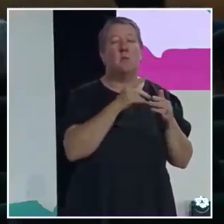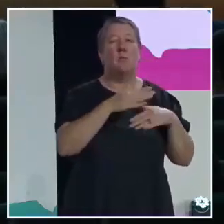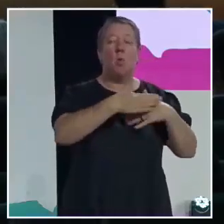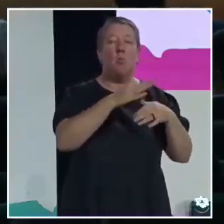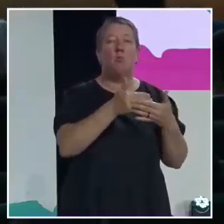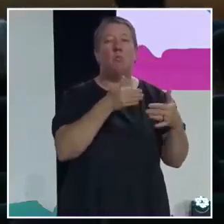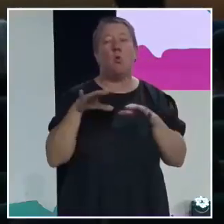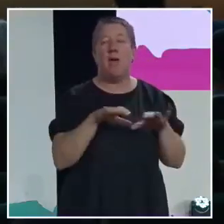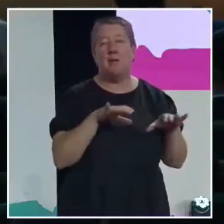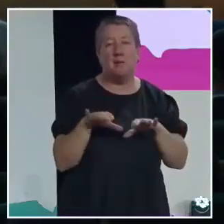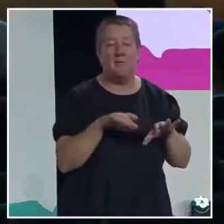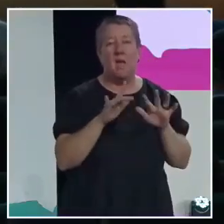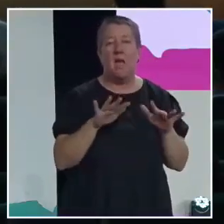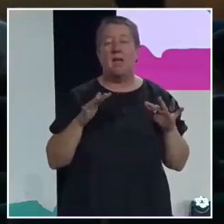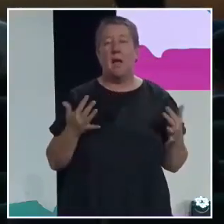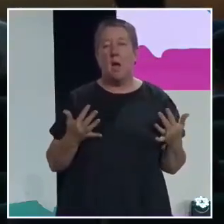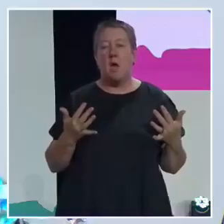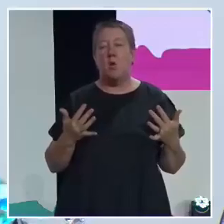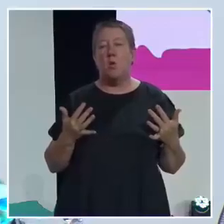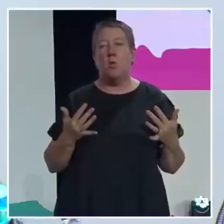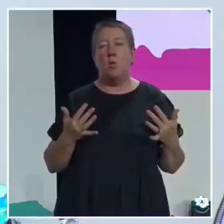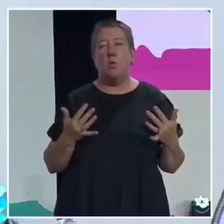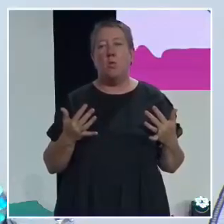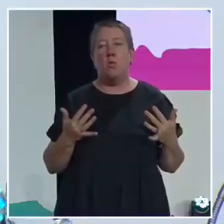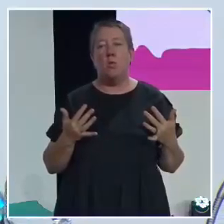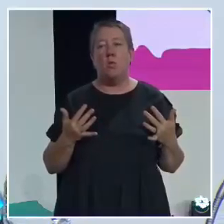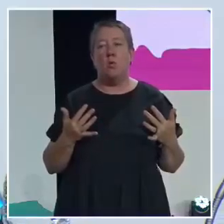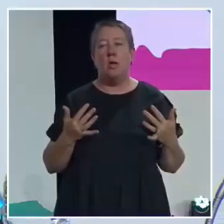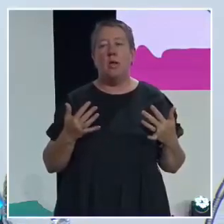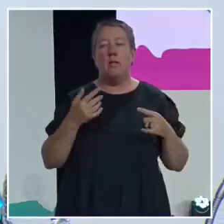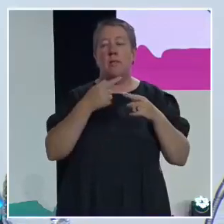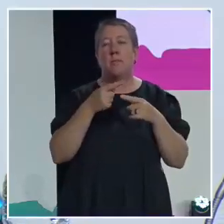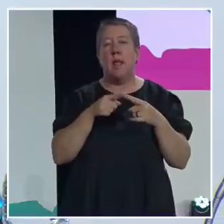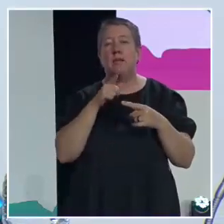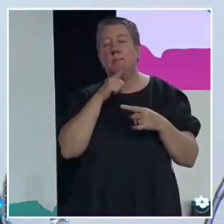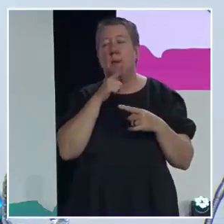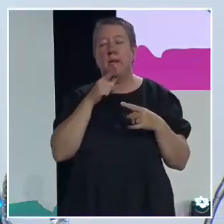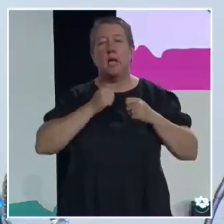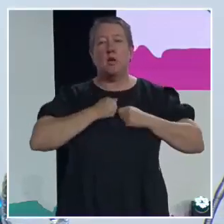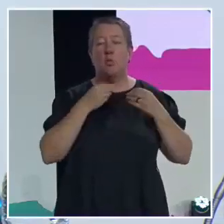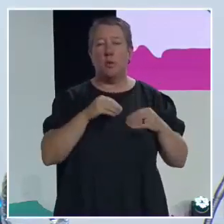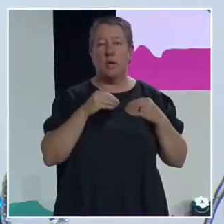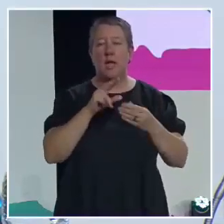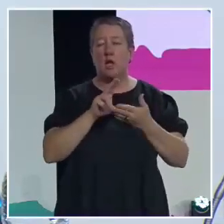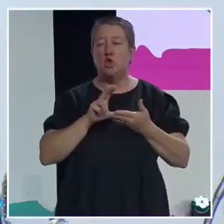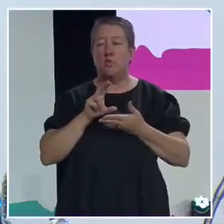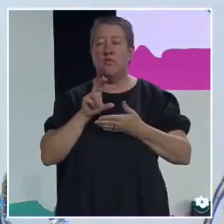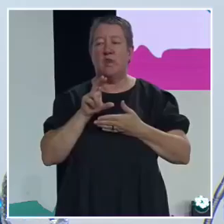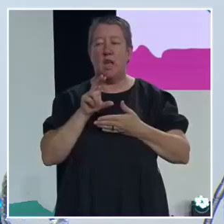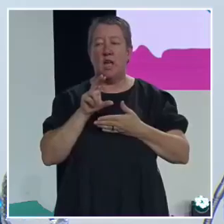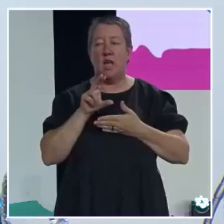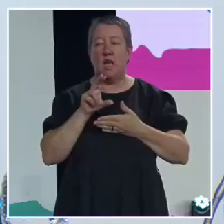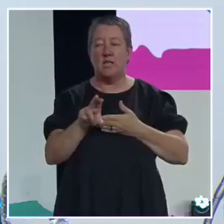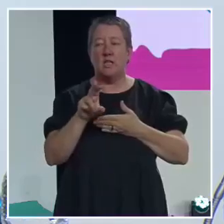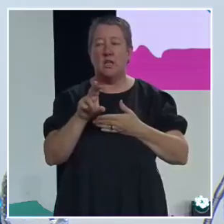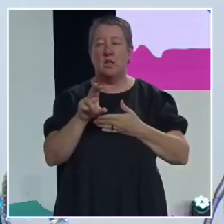proactive and how they can play as a public entrepreneur and to invest in mission-driven investment for